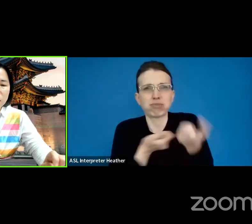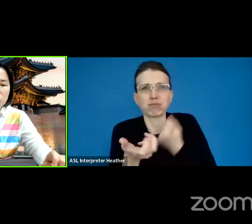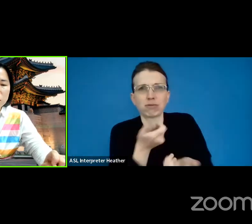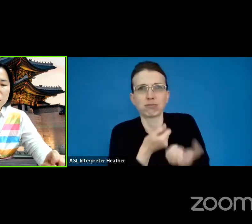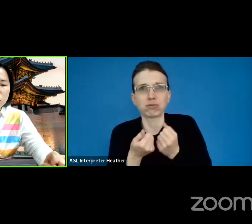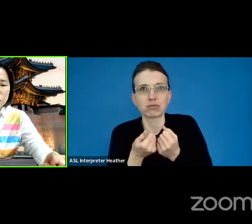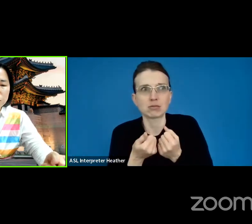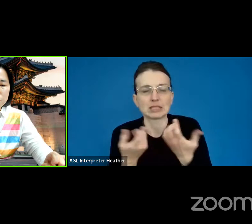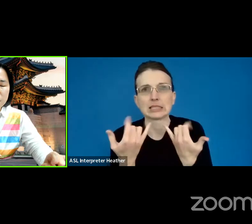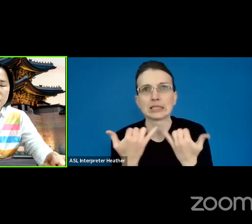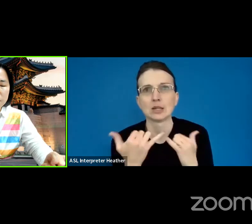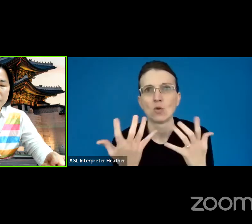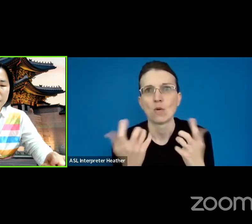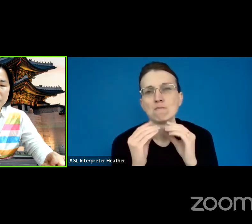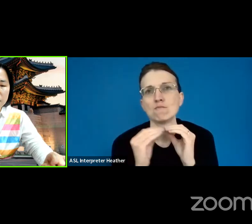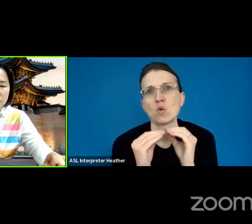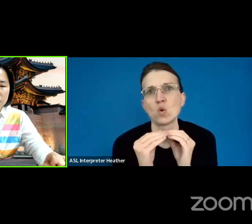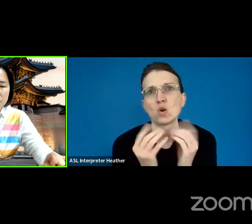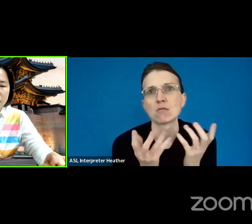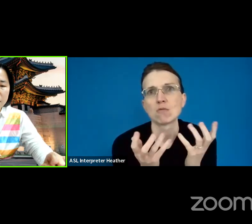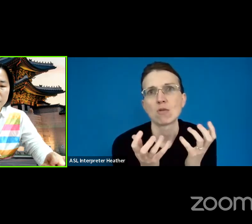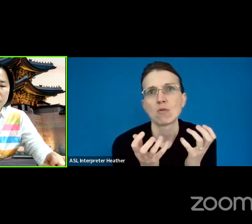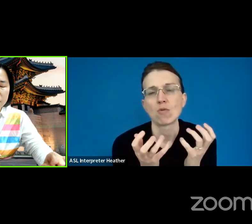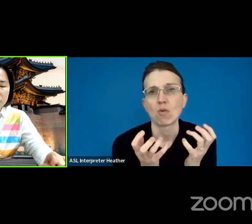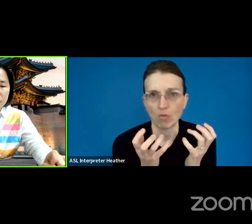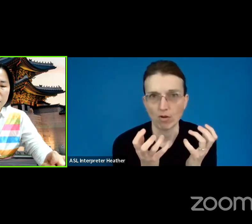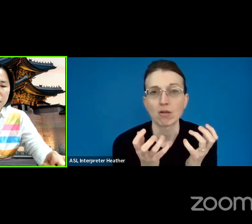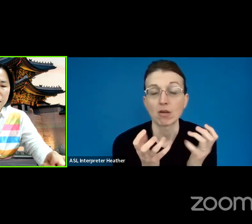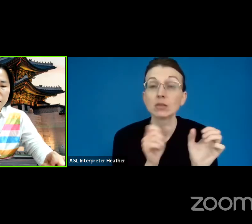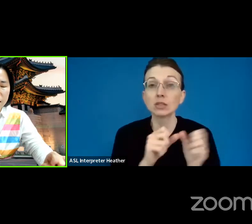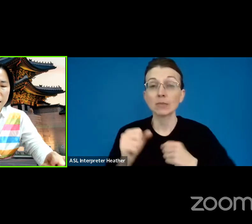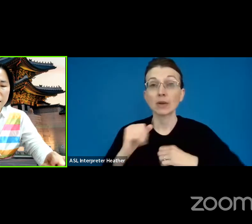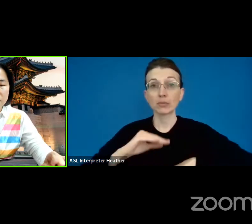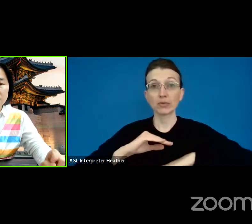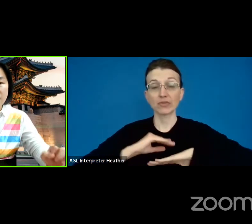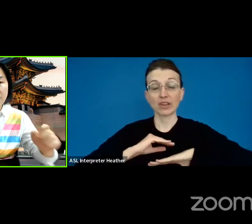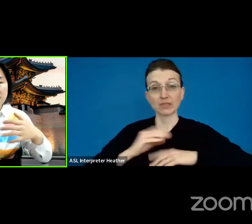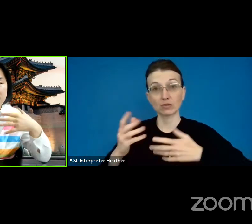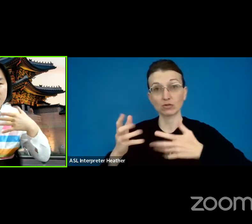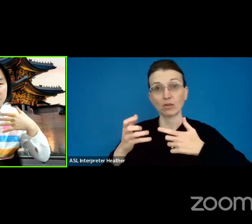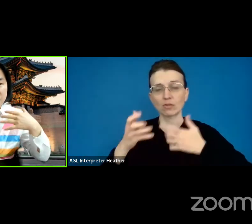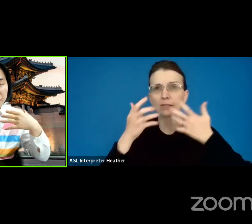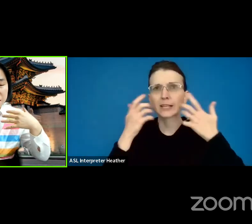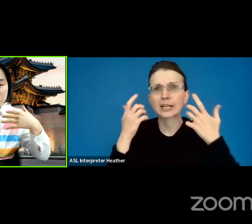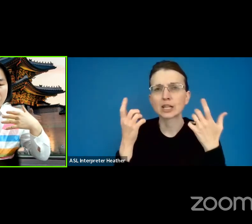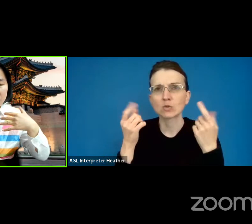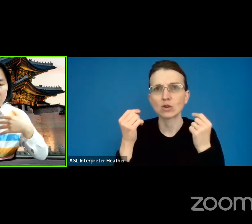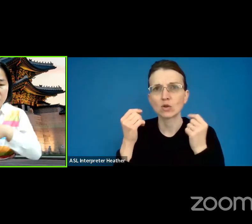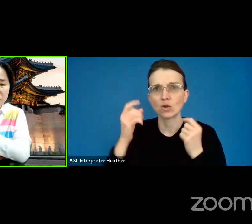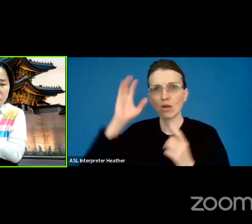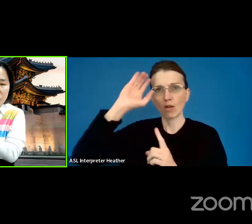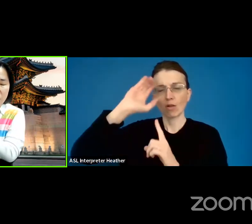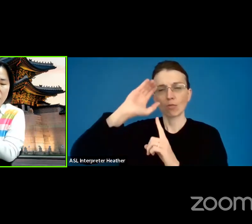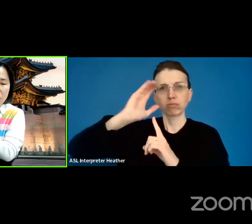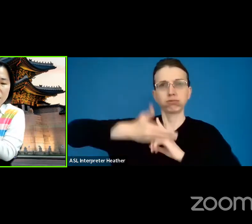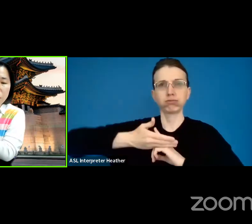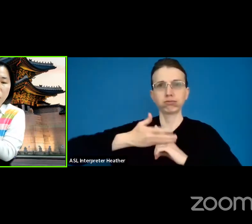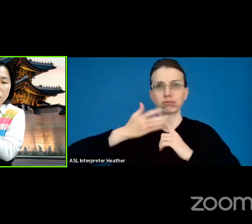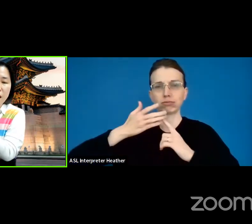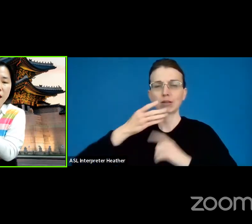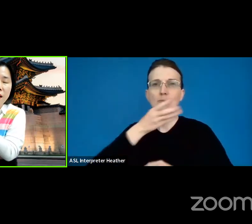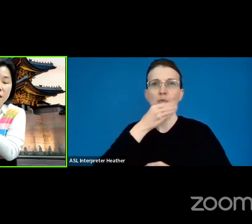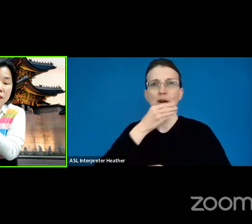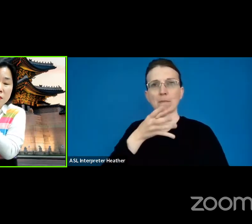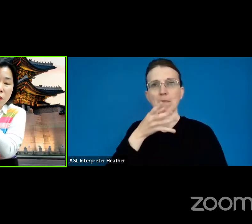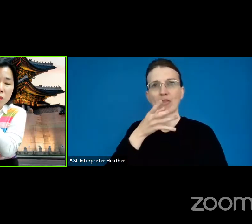And in order to satisfy that desire, the tiger disguised itself as a mother. This